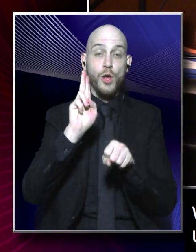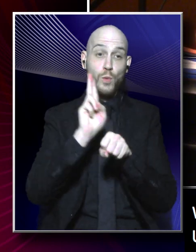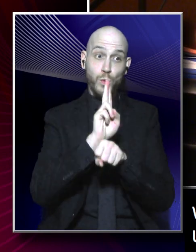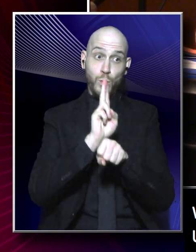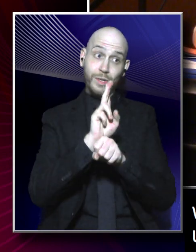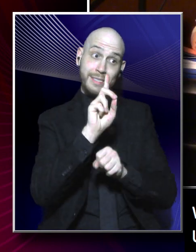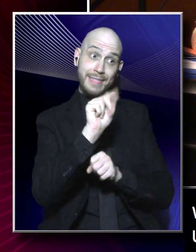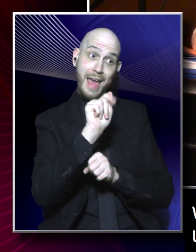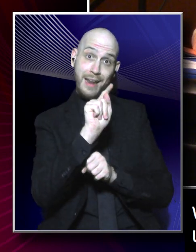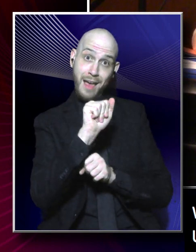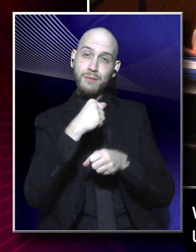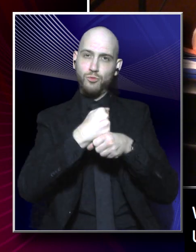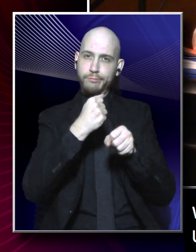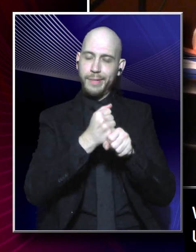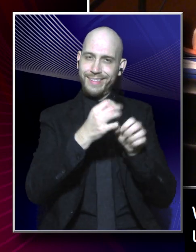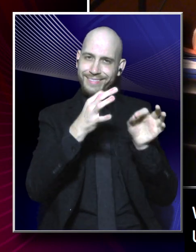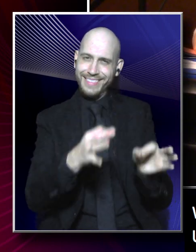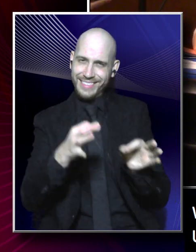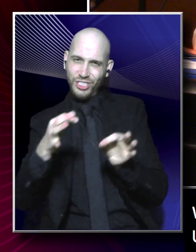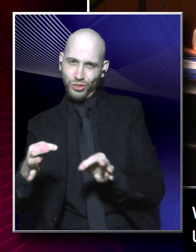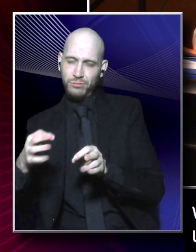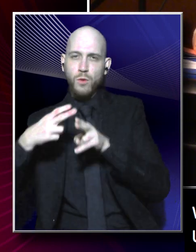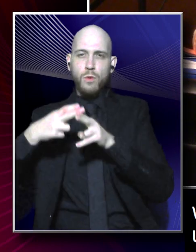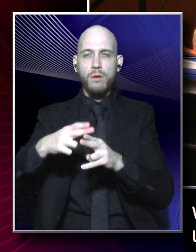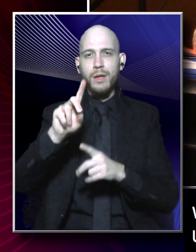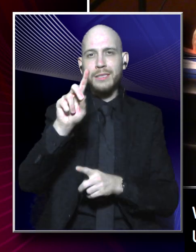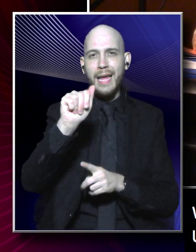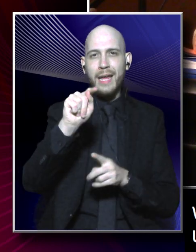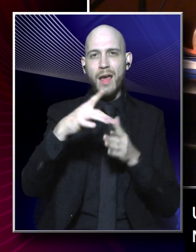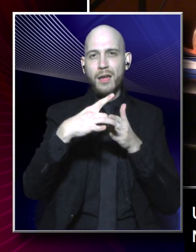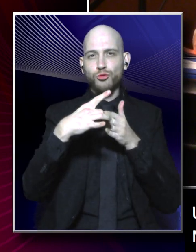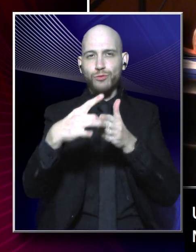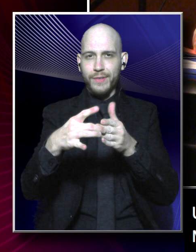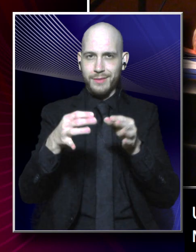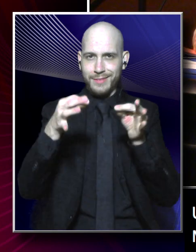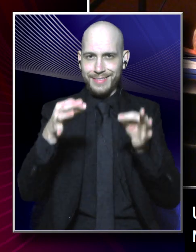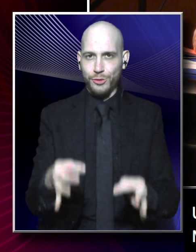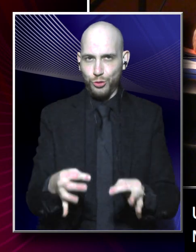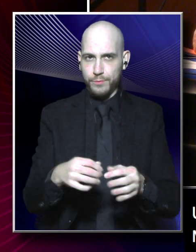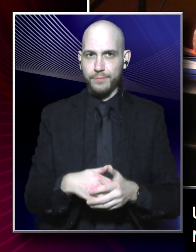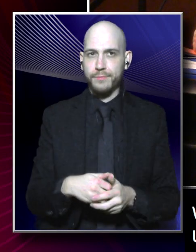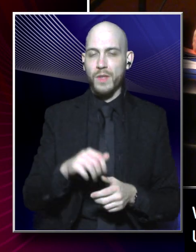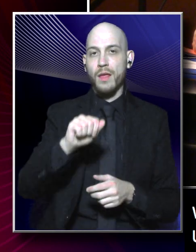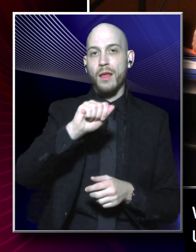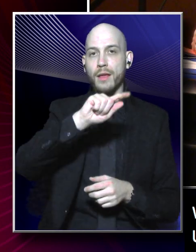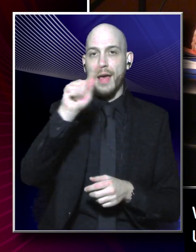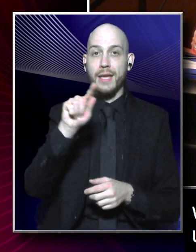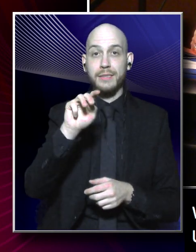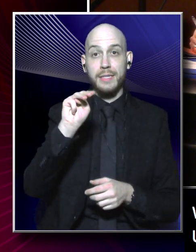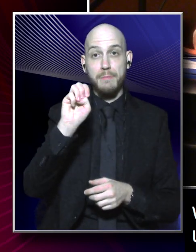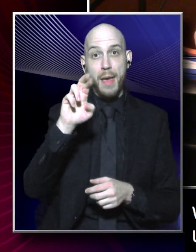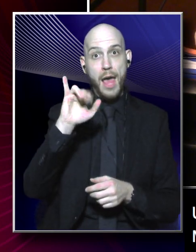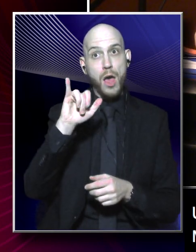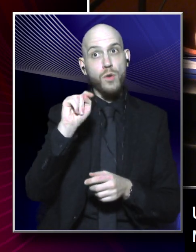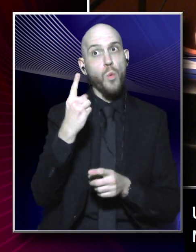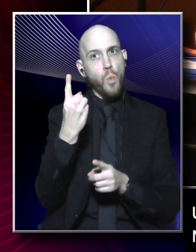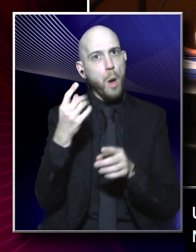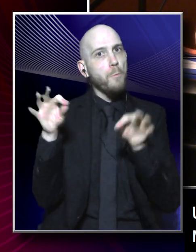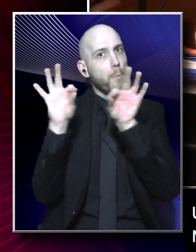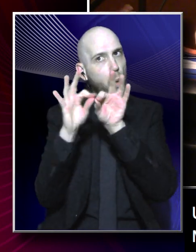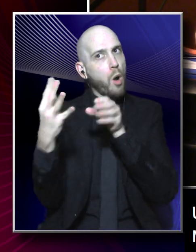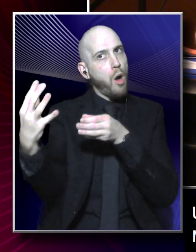data-driven decisions. And AZ merit has an important part of that decision-making